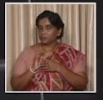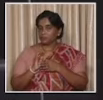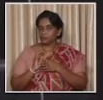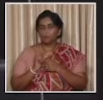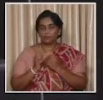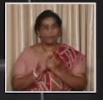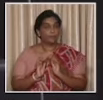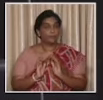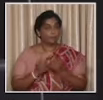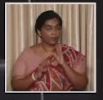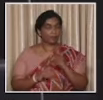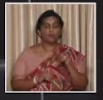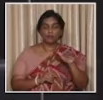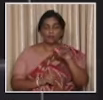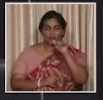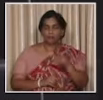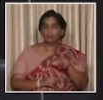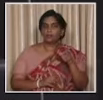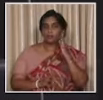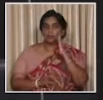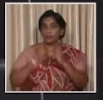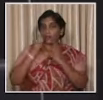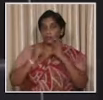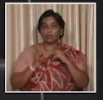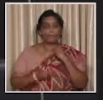tourism area because of the